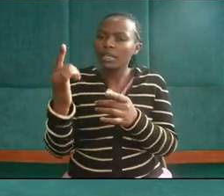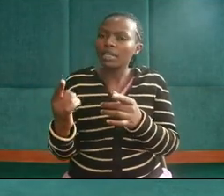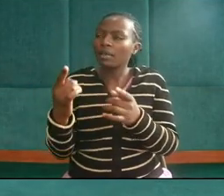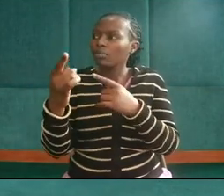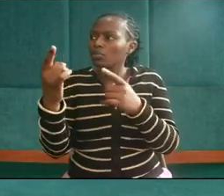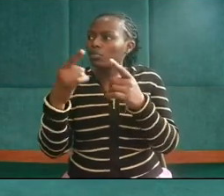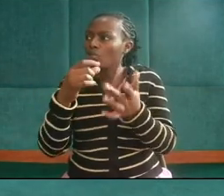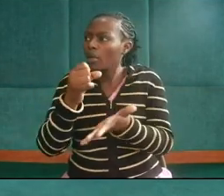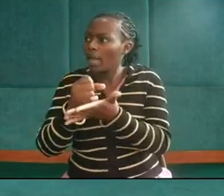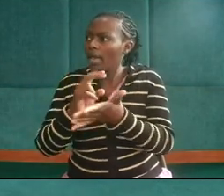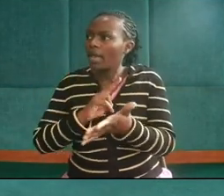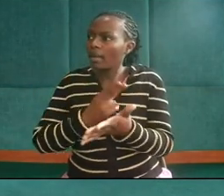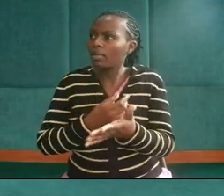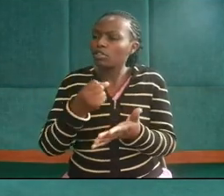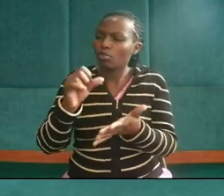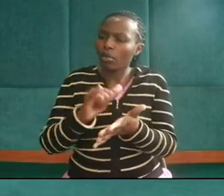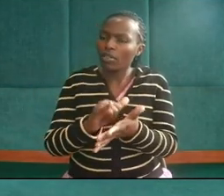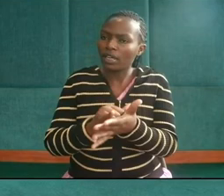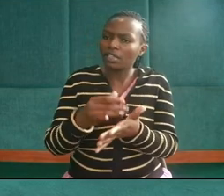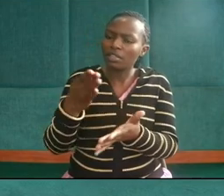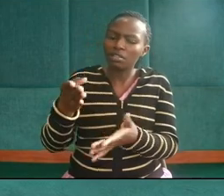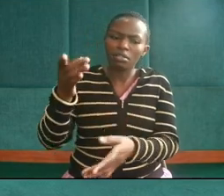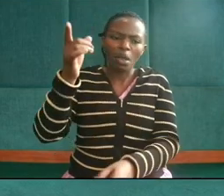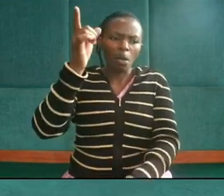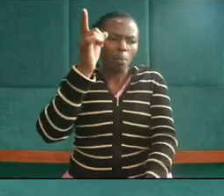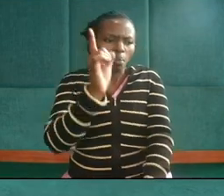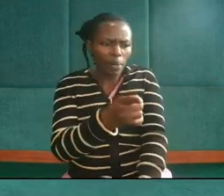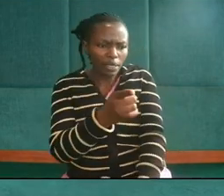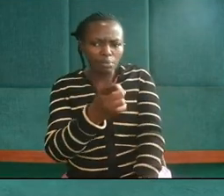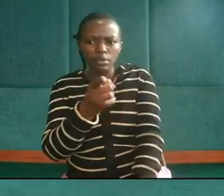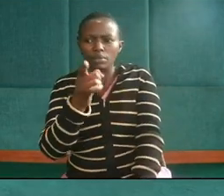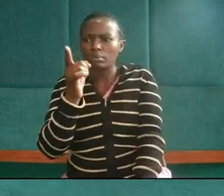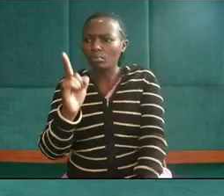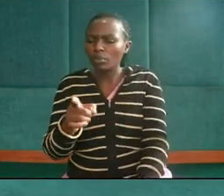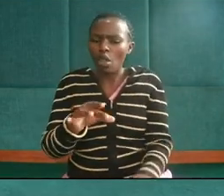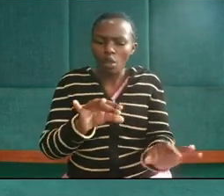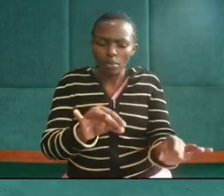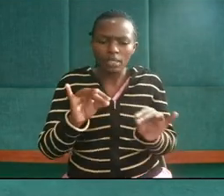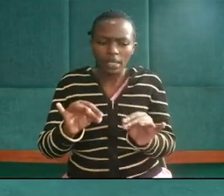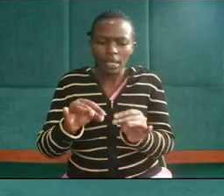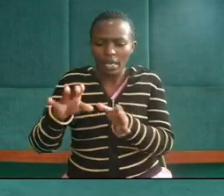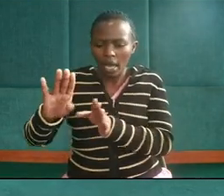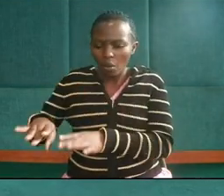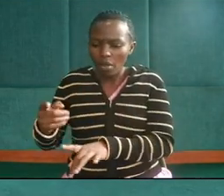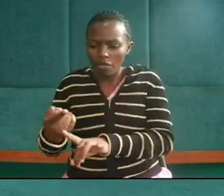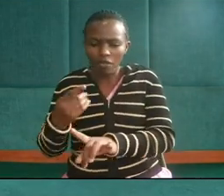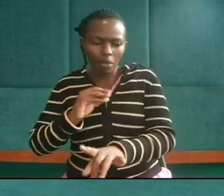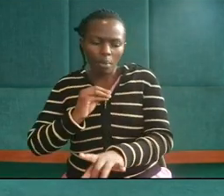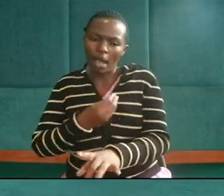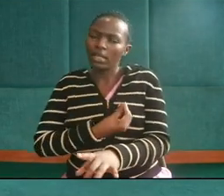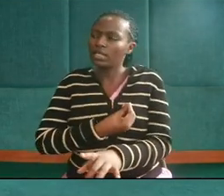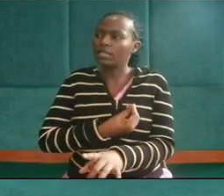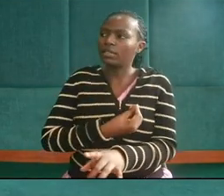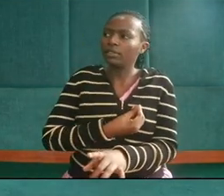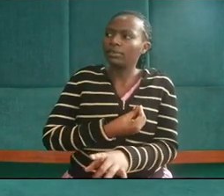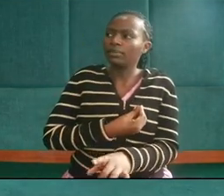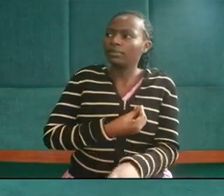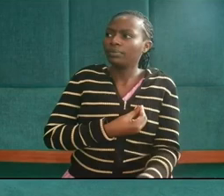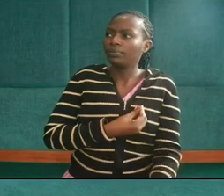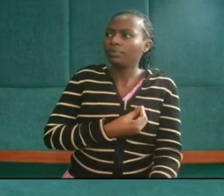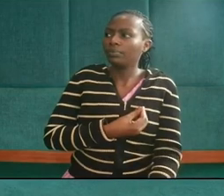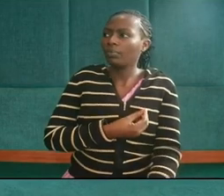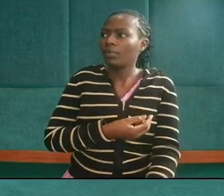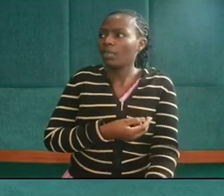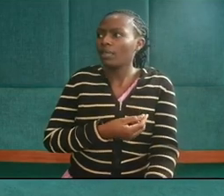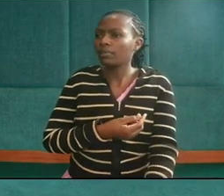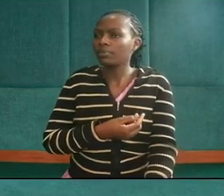that the punishment is taken on our behalf. It's like when my